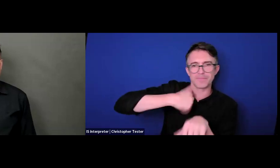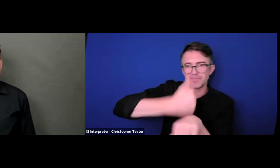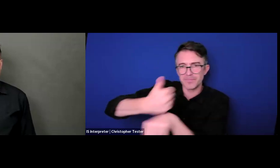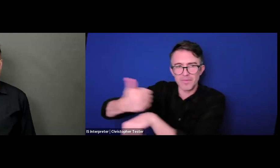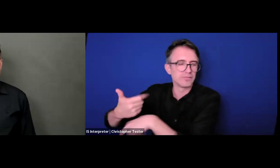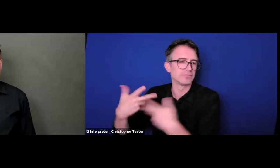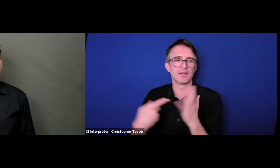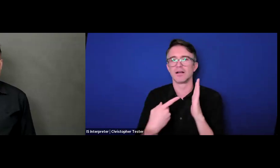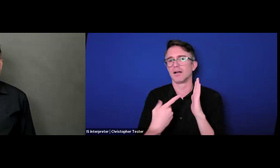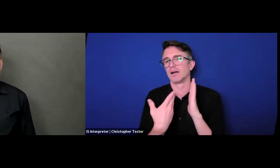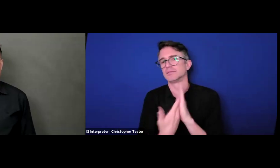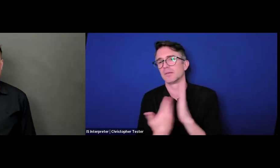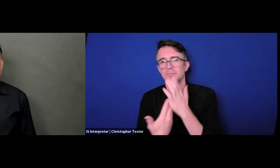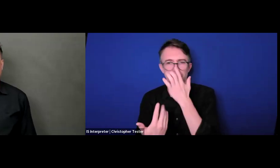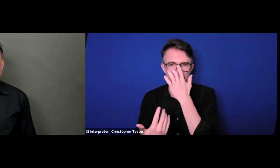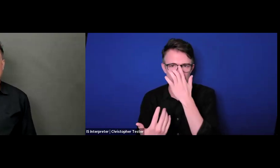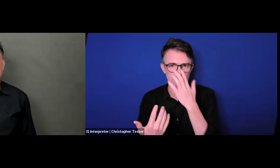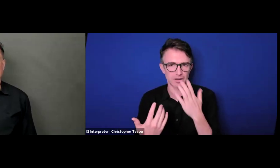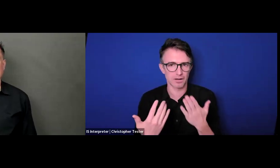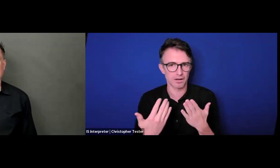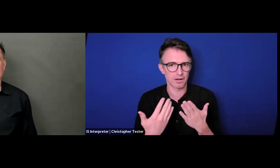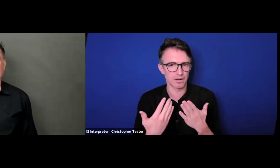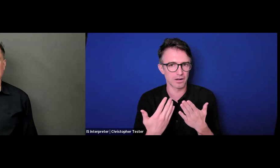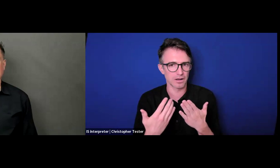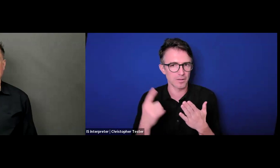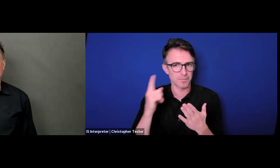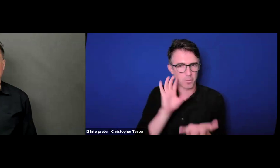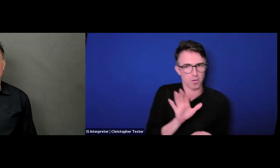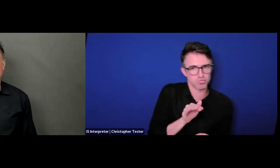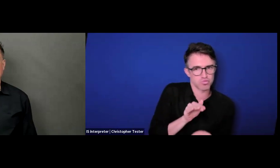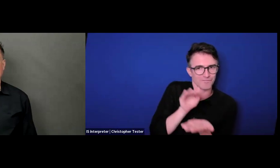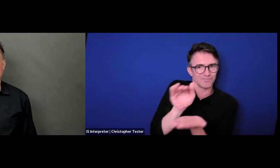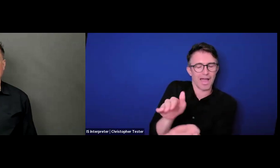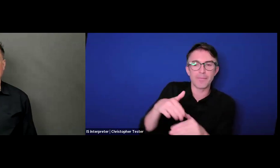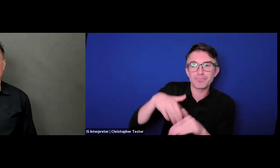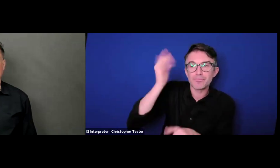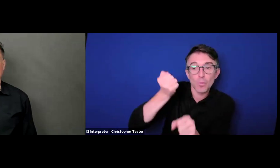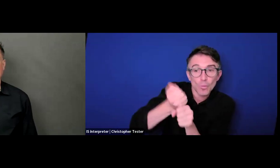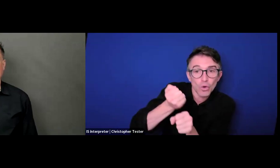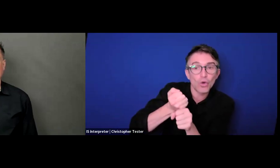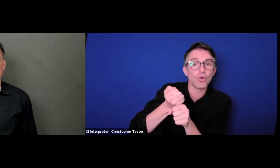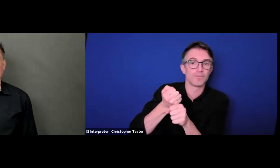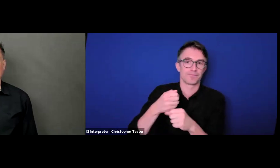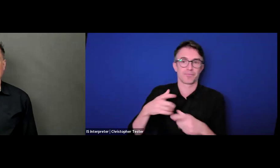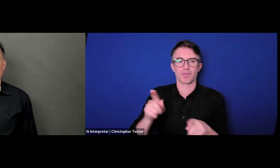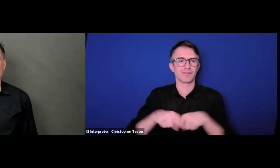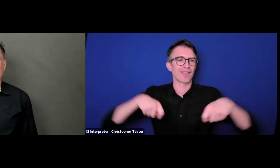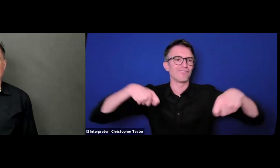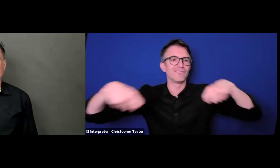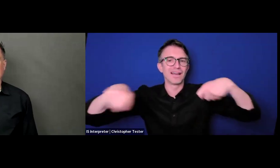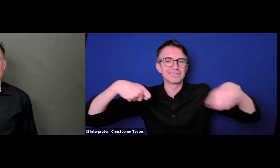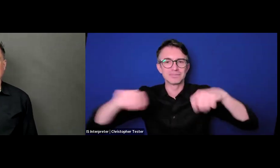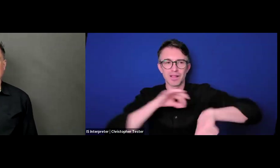implementing lighter jobs and flexible public works with flexible working hours,